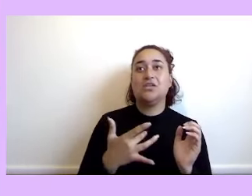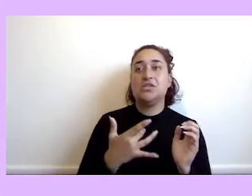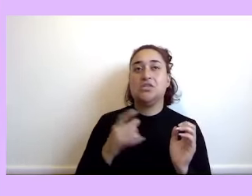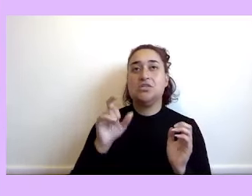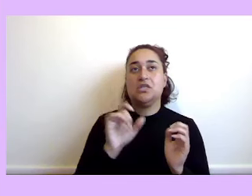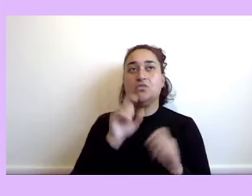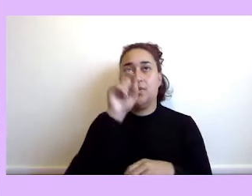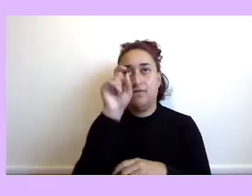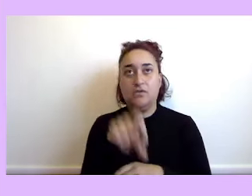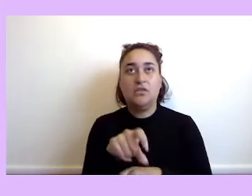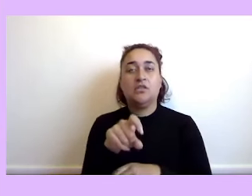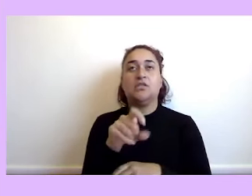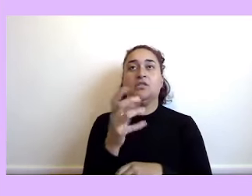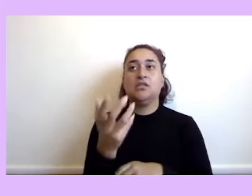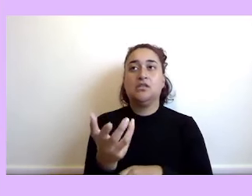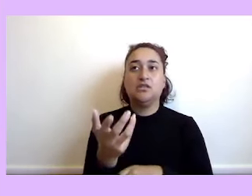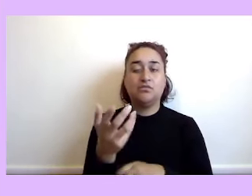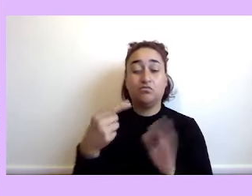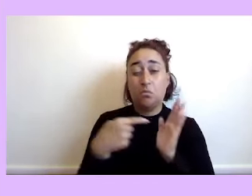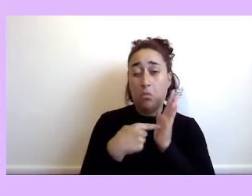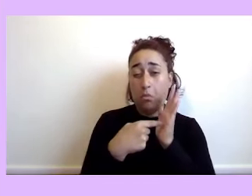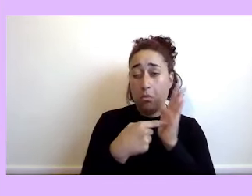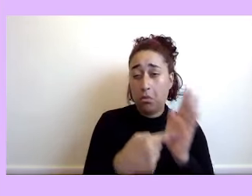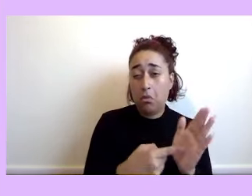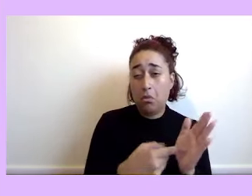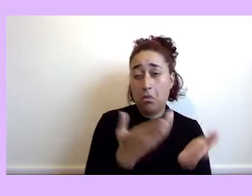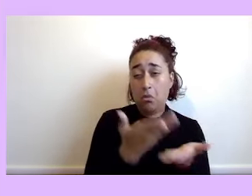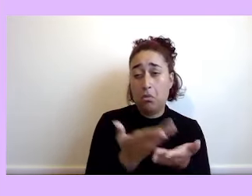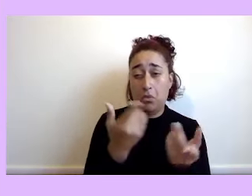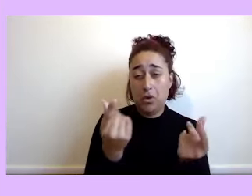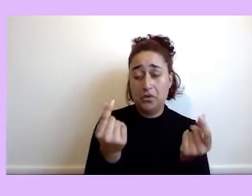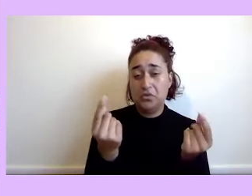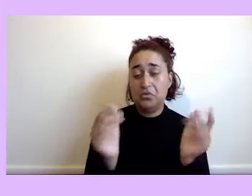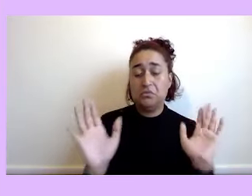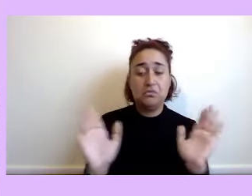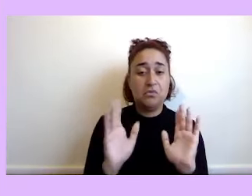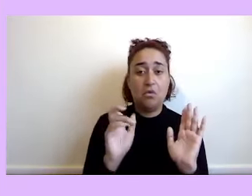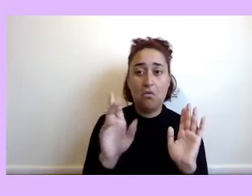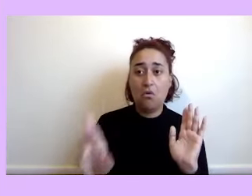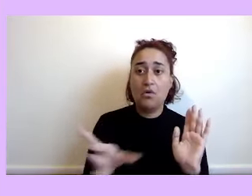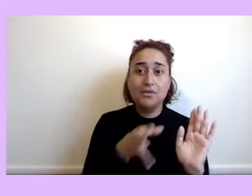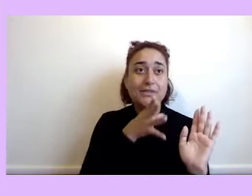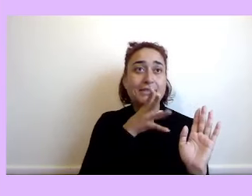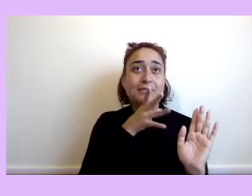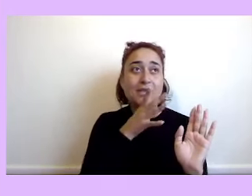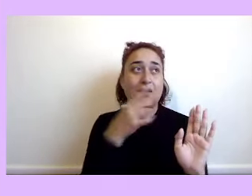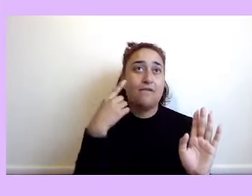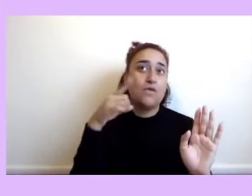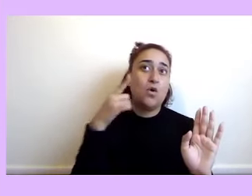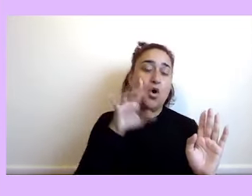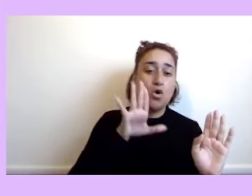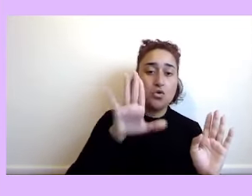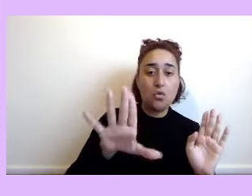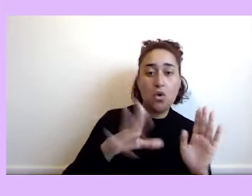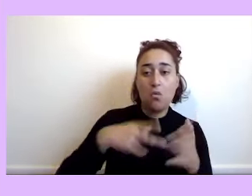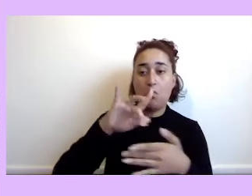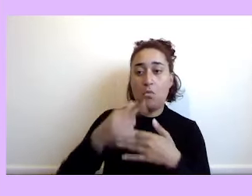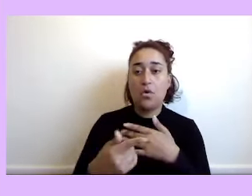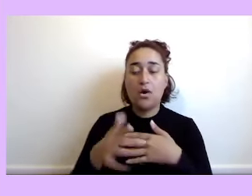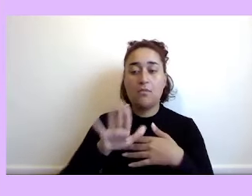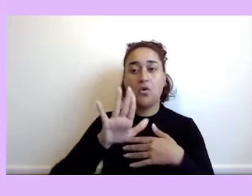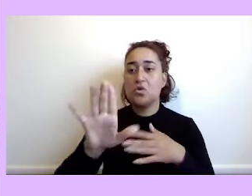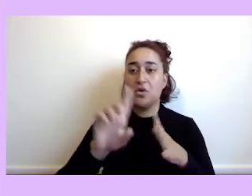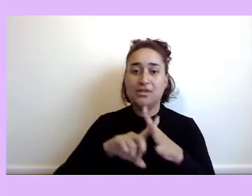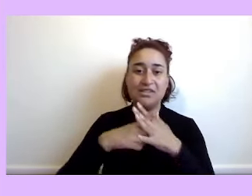to prove what you're doing or to speak on behalf of your program or your initiative.